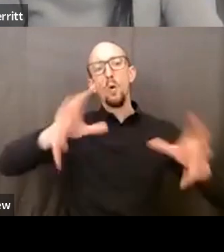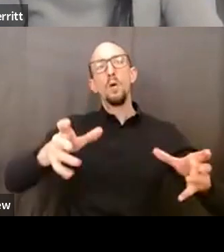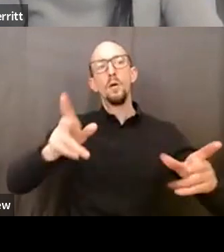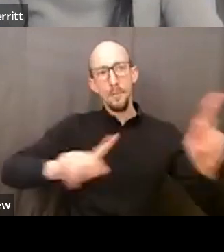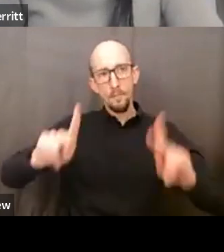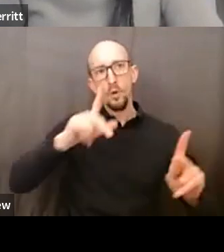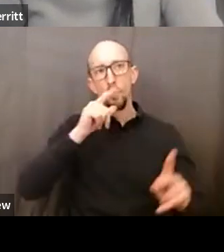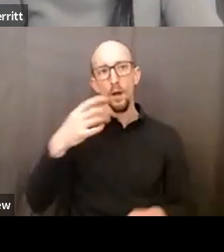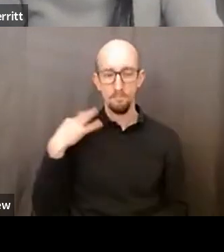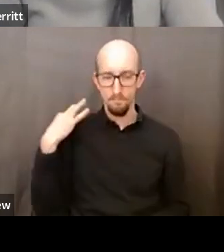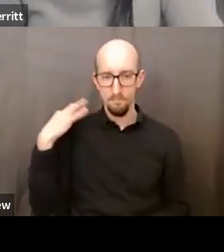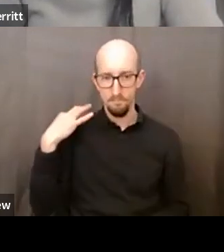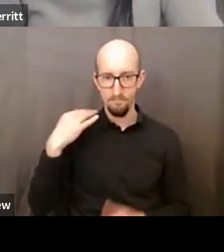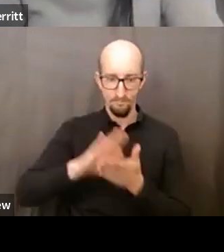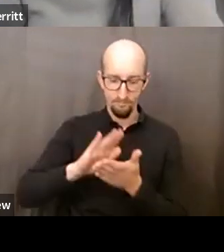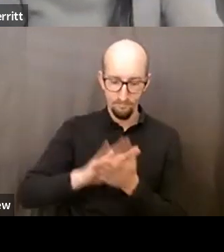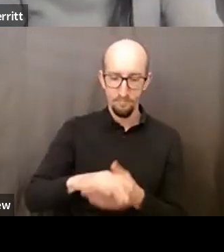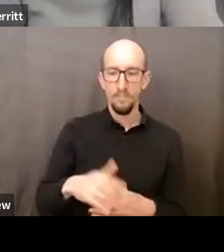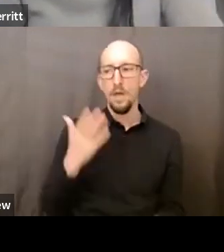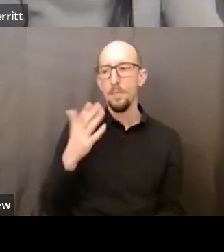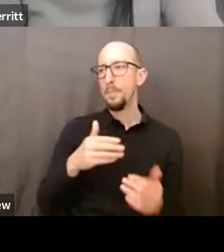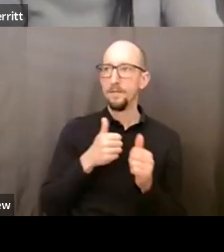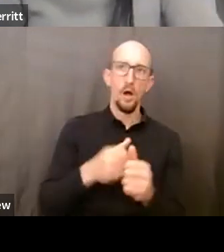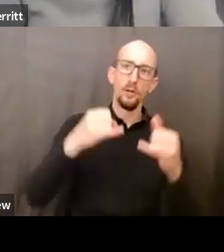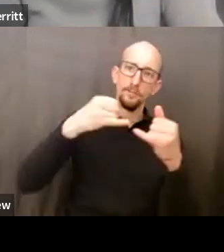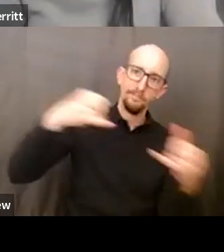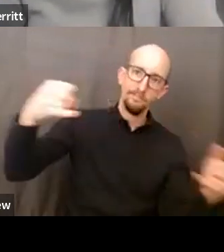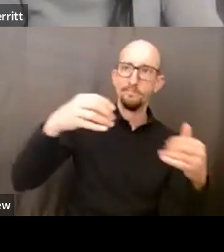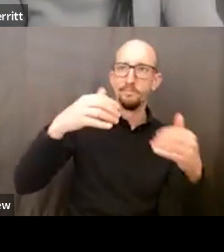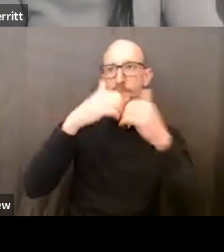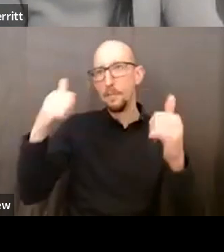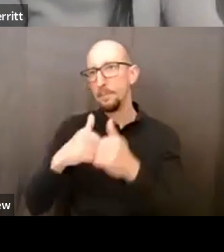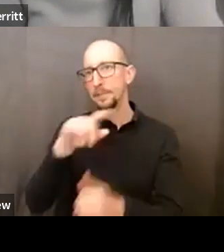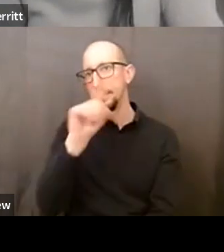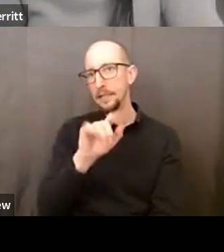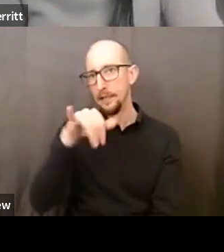we're dividing by zip code or tier,